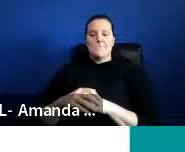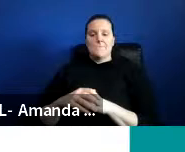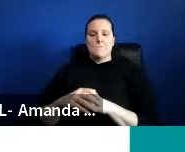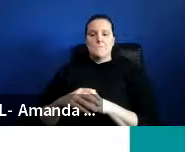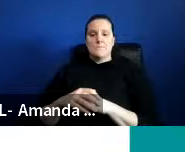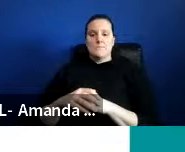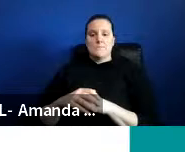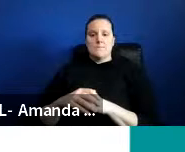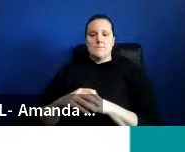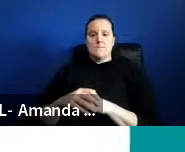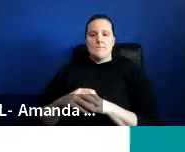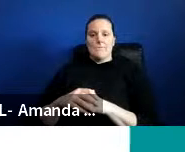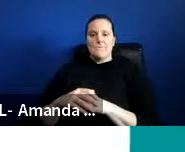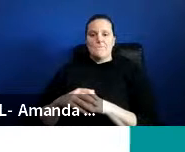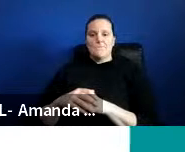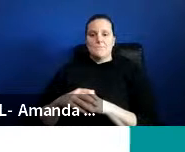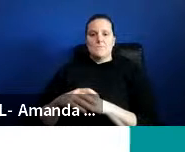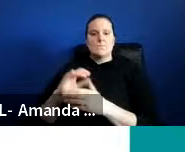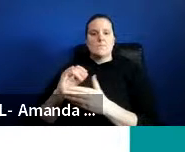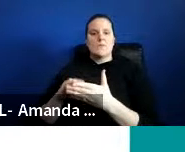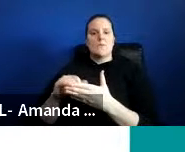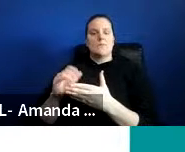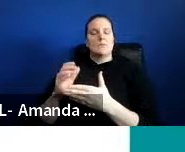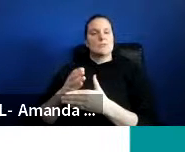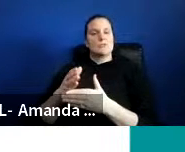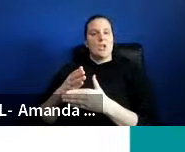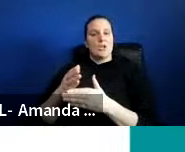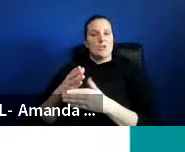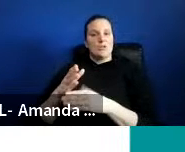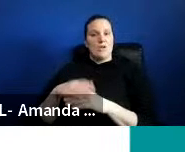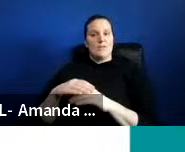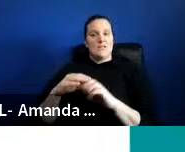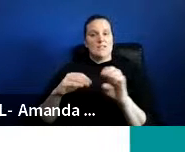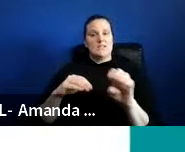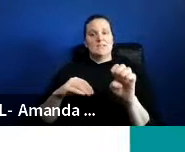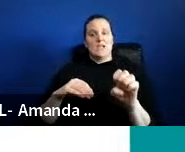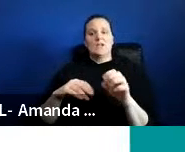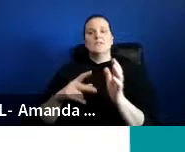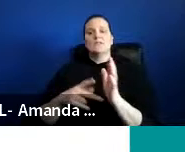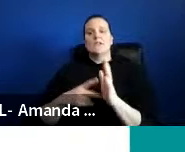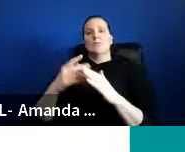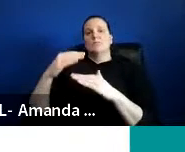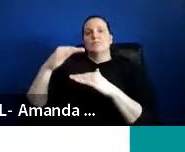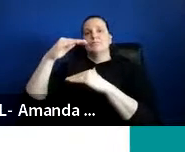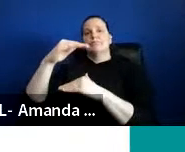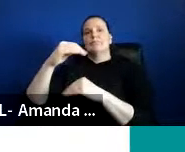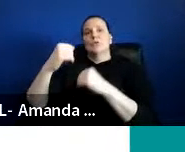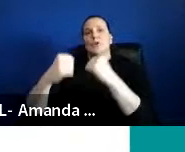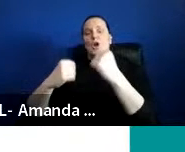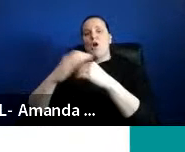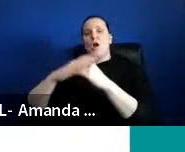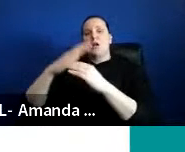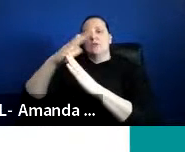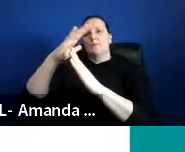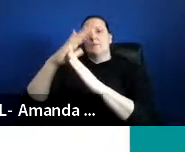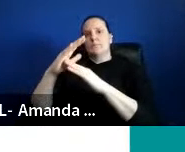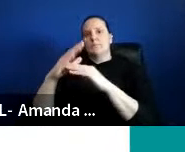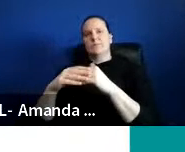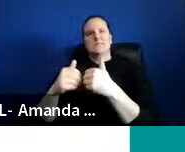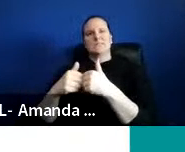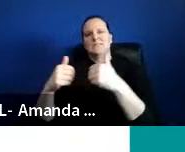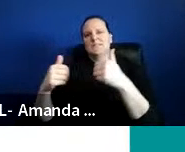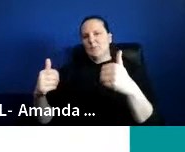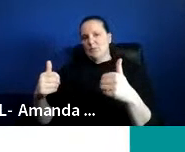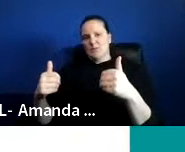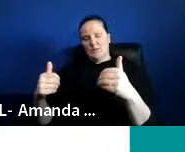path on the east side, the double deck automobiles will be on top. So this is going to be a separate, completely